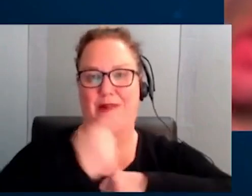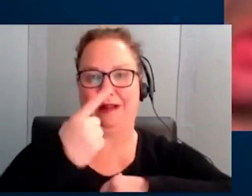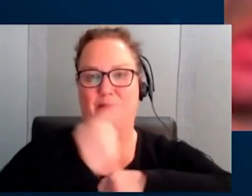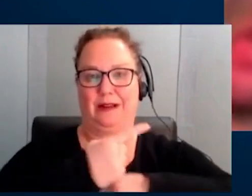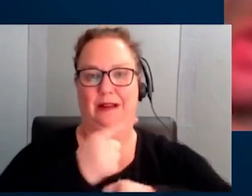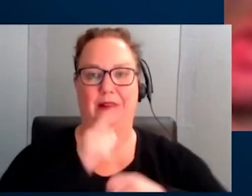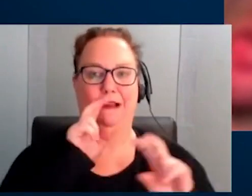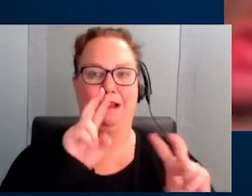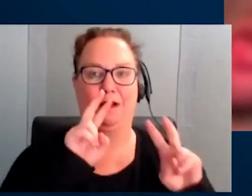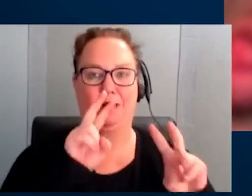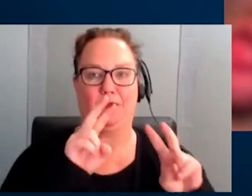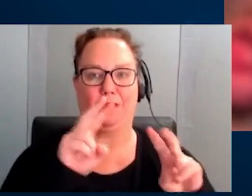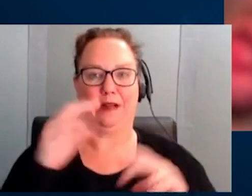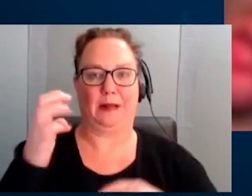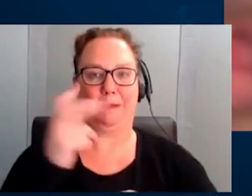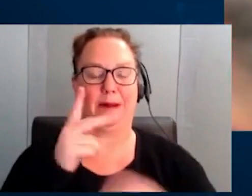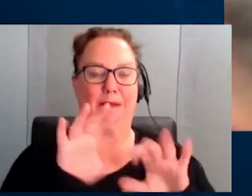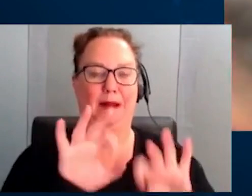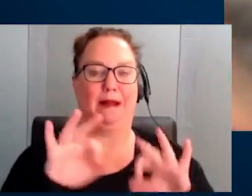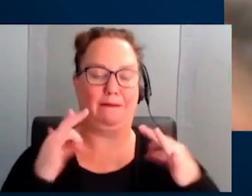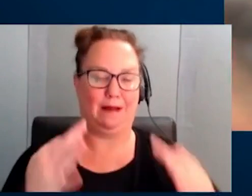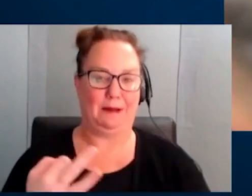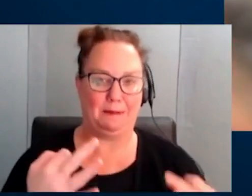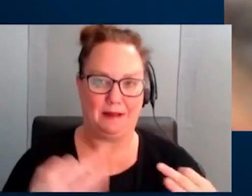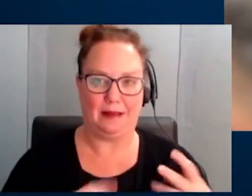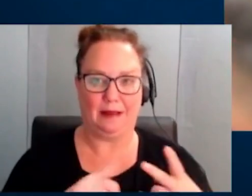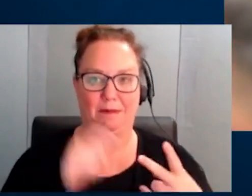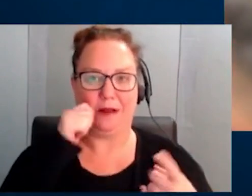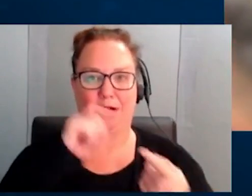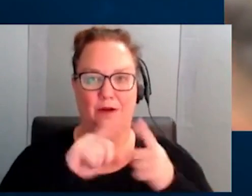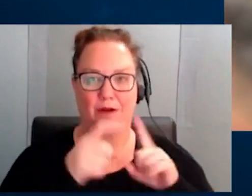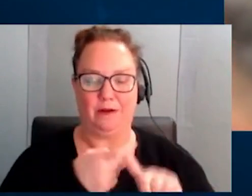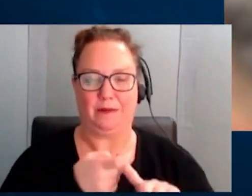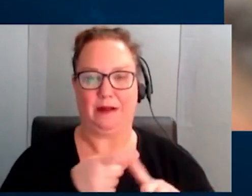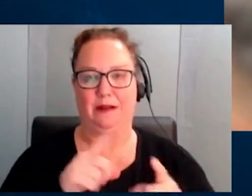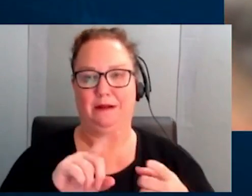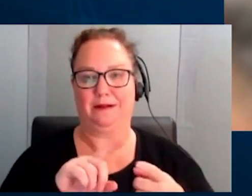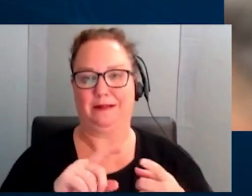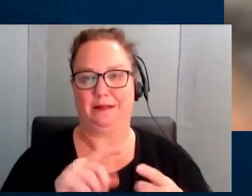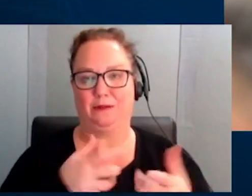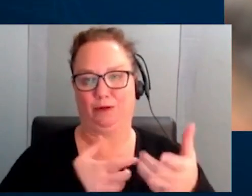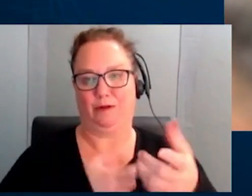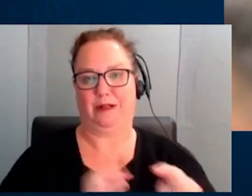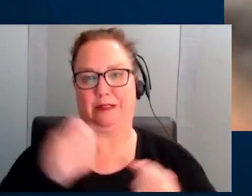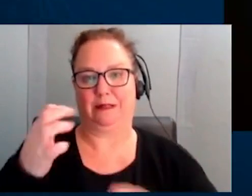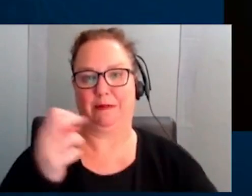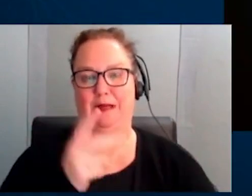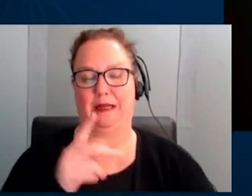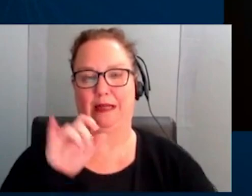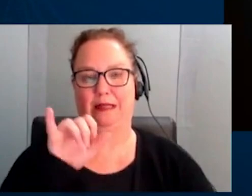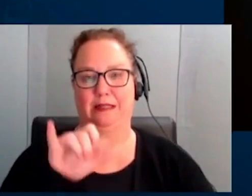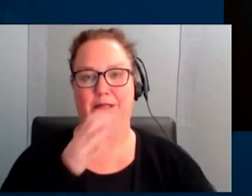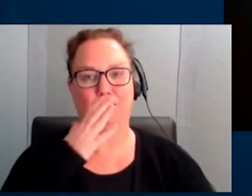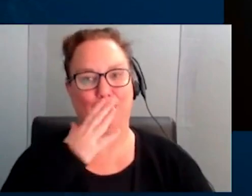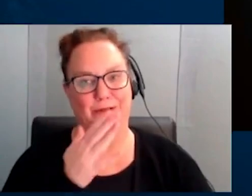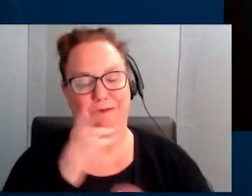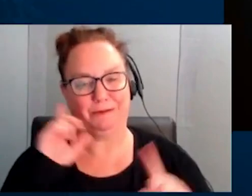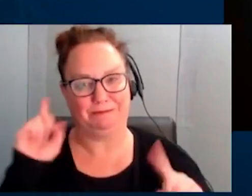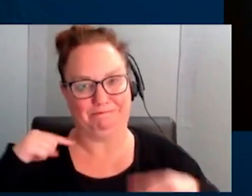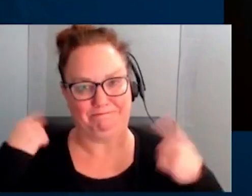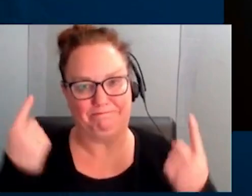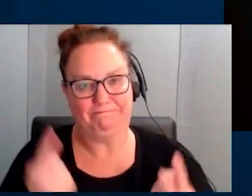gaining my family and my girlfriend and my friends' trust back. But yeah, it's working real well for me.